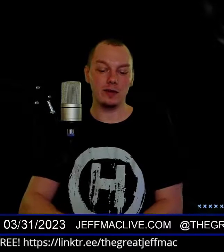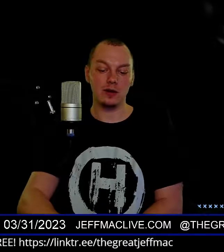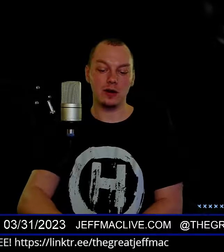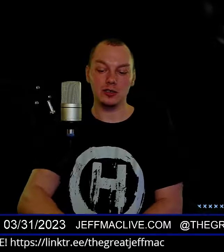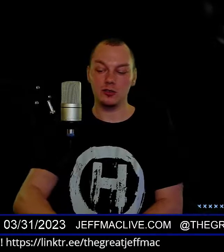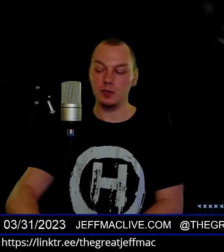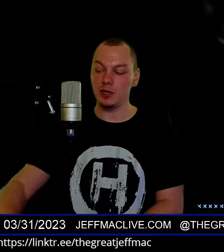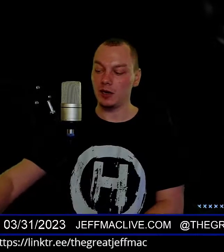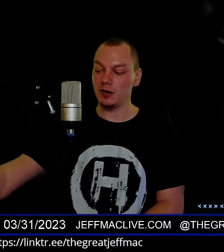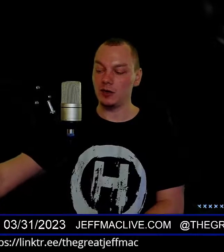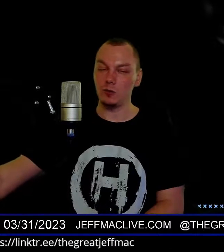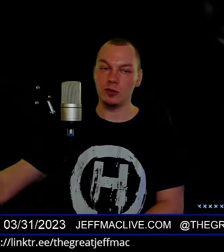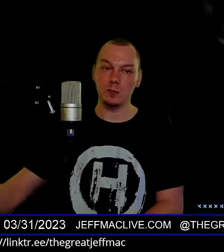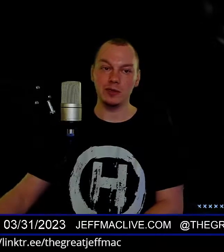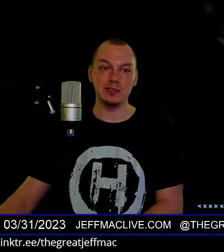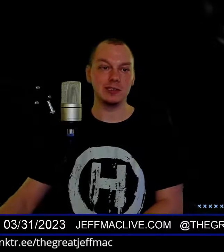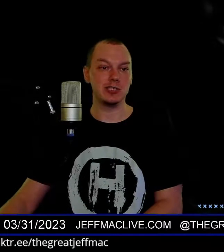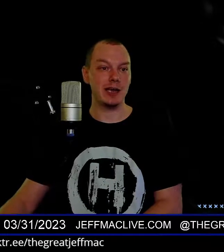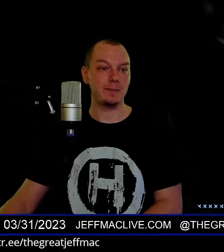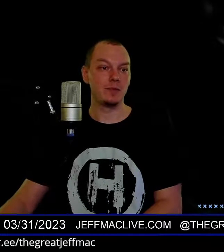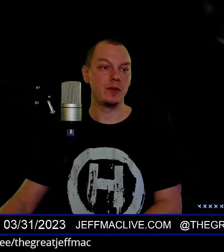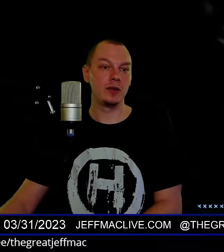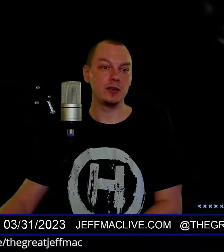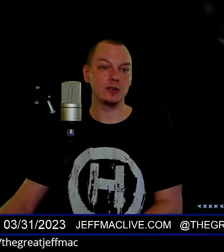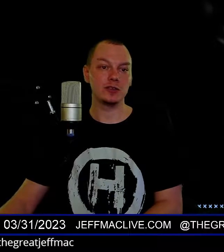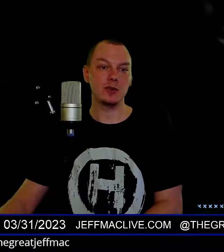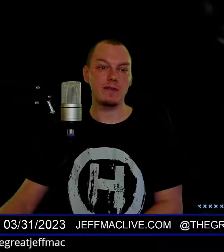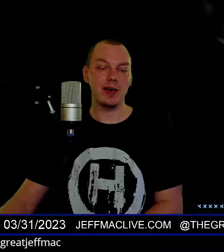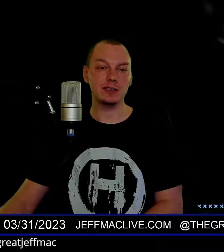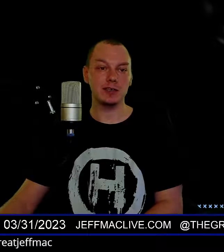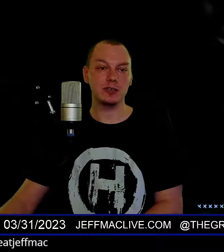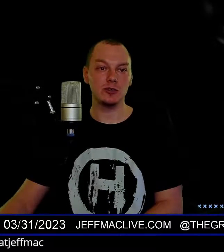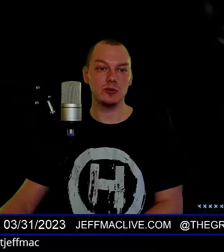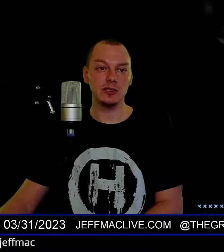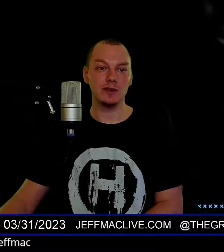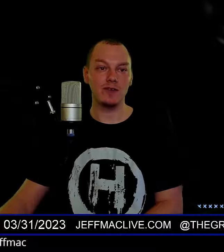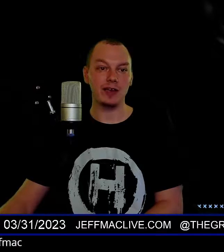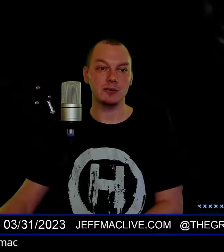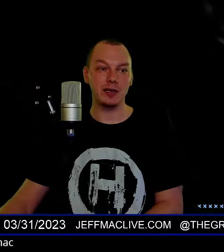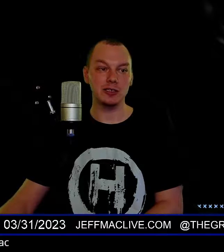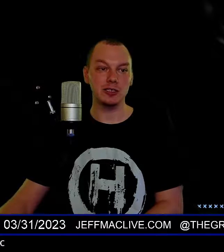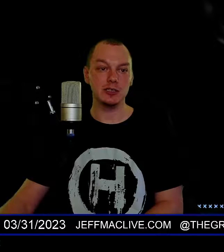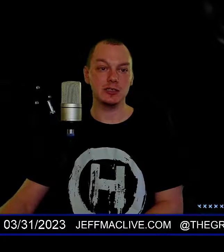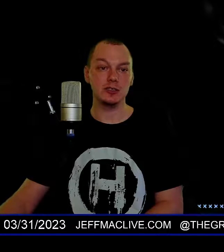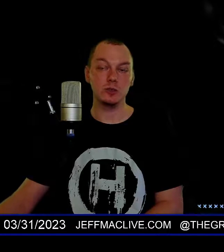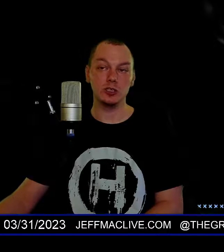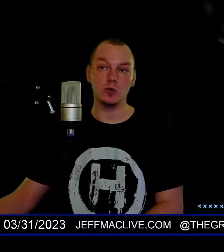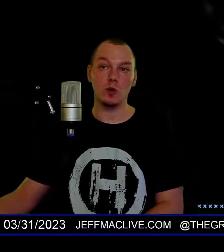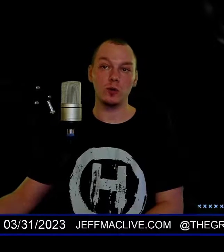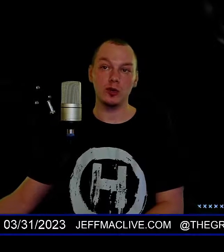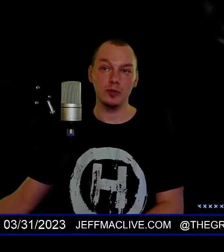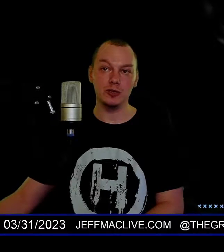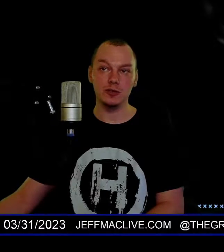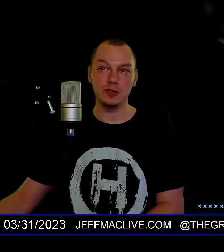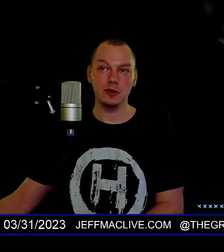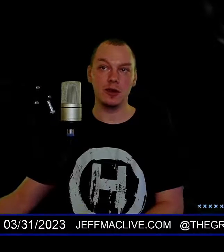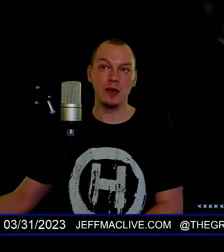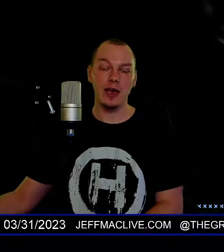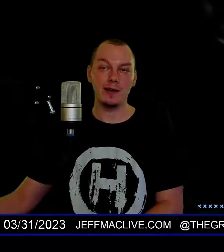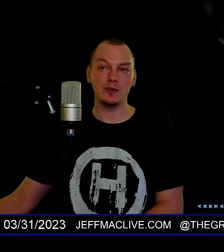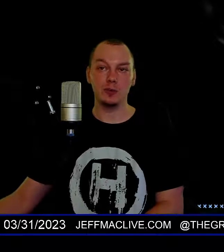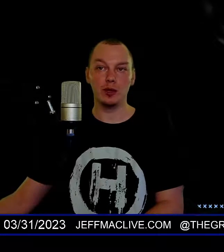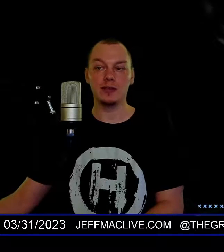live streaming area with the built-in chat. You'll also have access to the advanced messaging system, which is what we're going to be